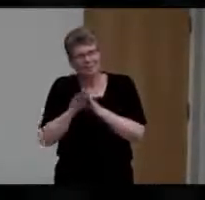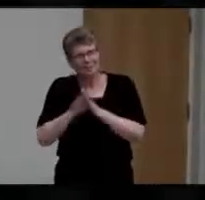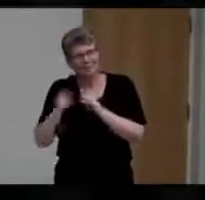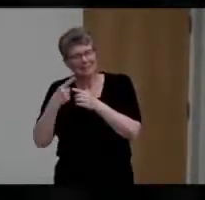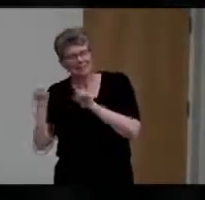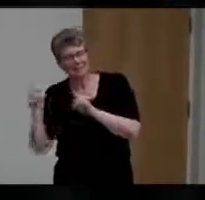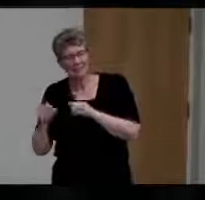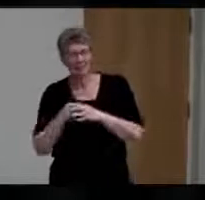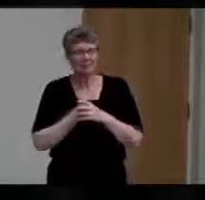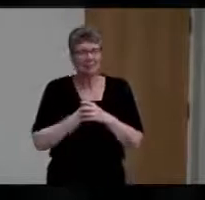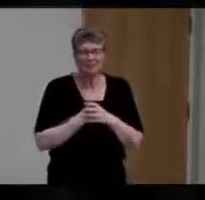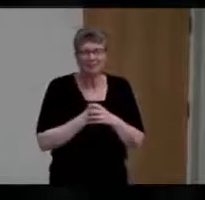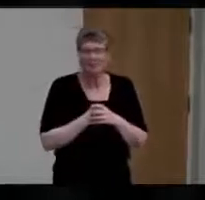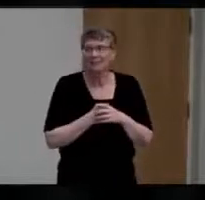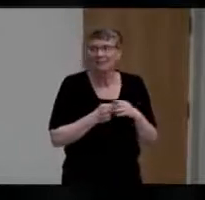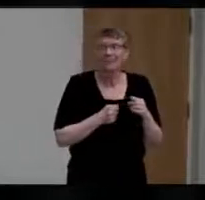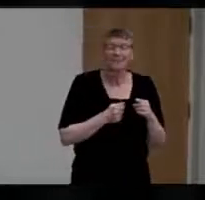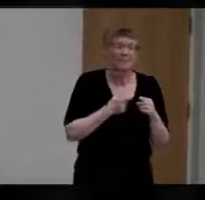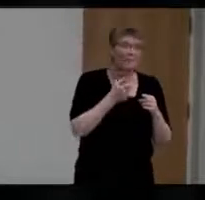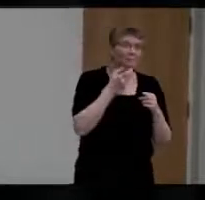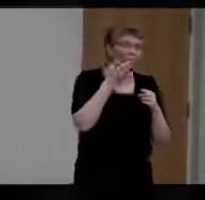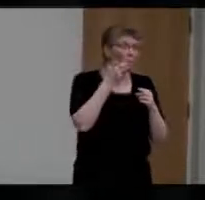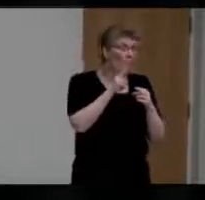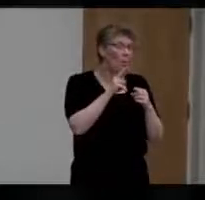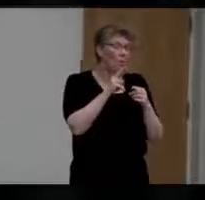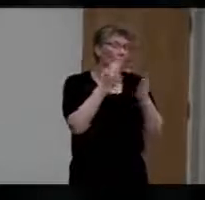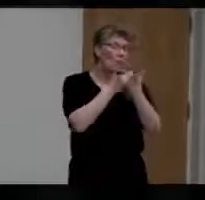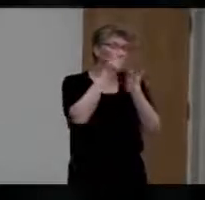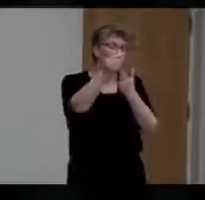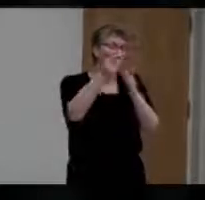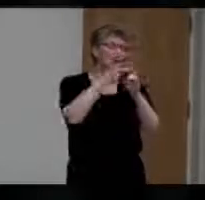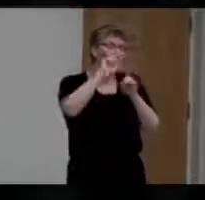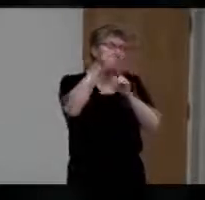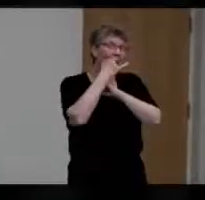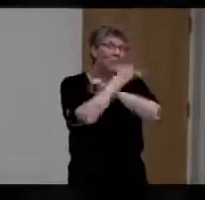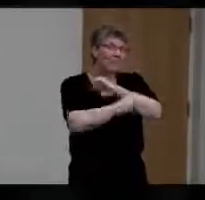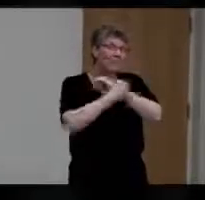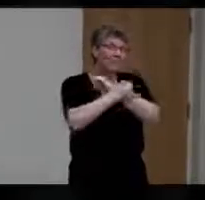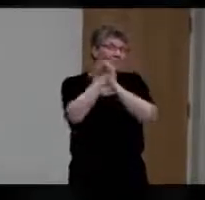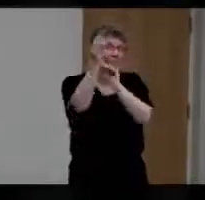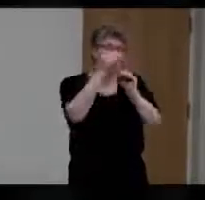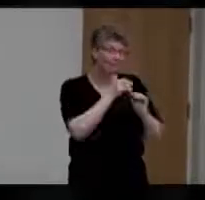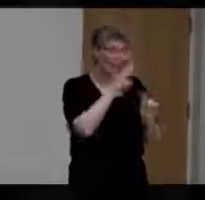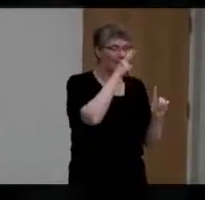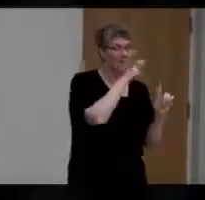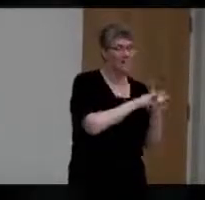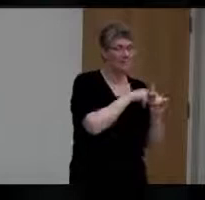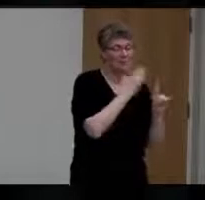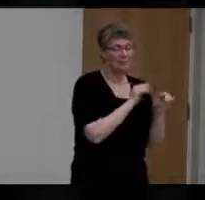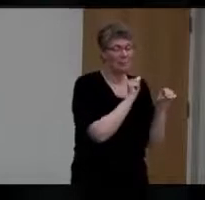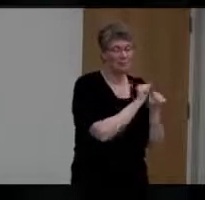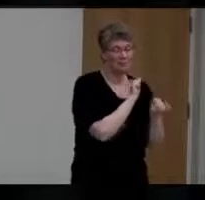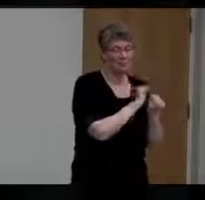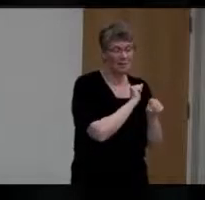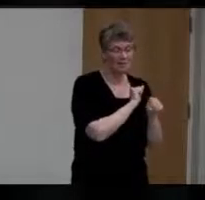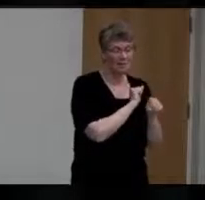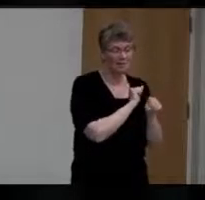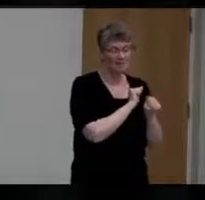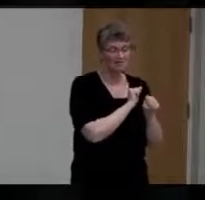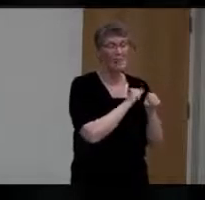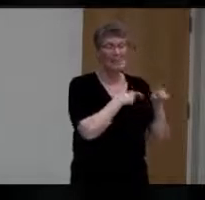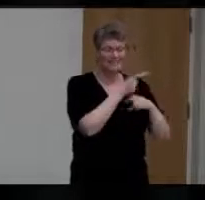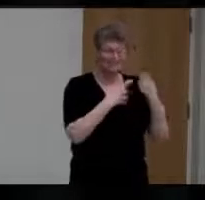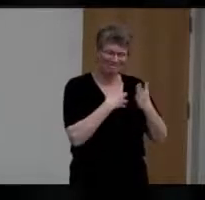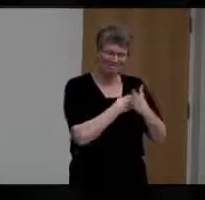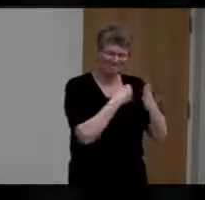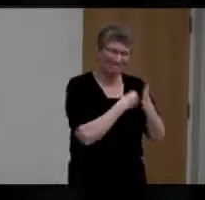and buy that algorithm and pay a lot of money to deploy it in Alberta? Meanwhile, missing the opportunity to predict 1,000 heart attacks a year. So